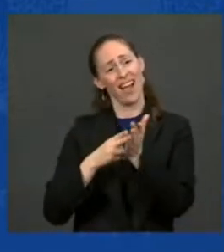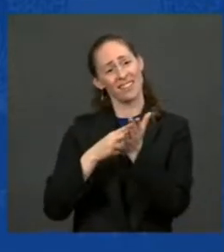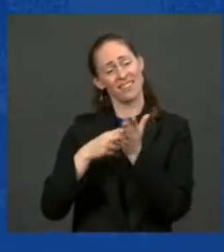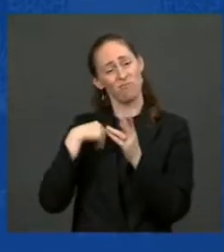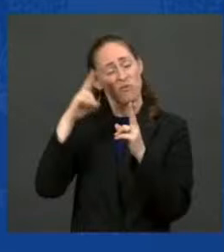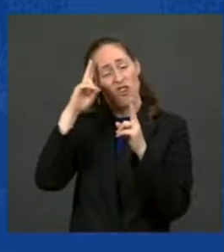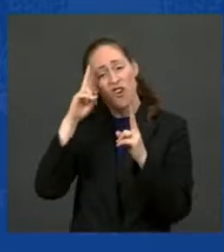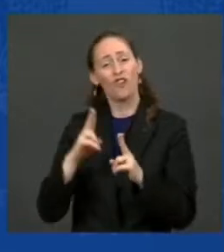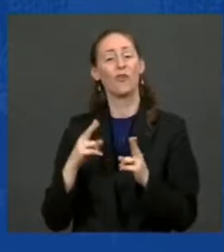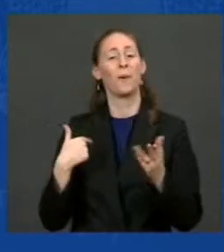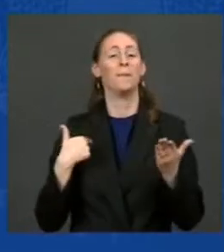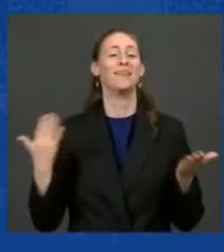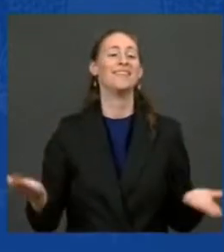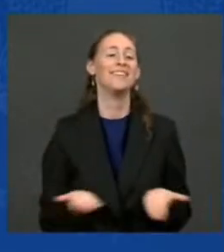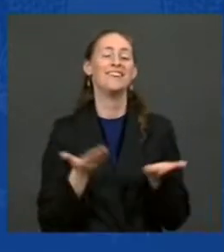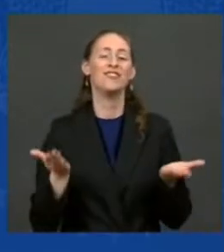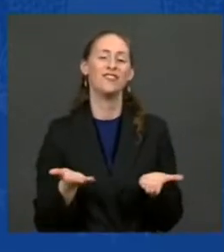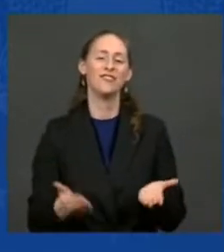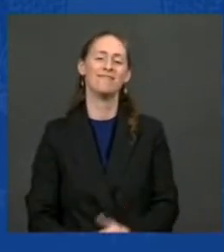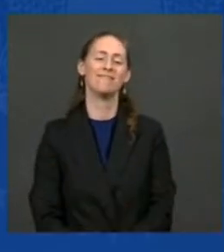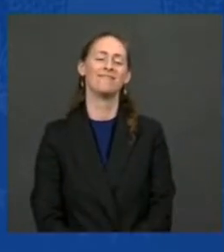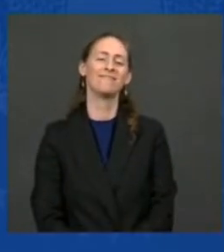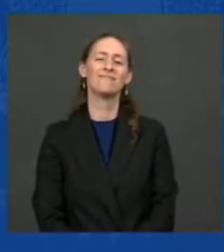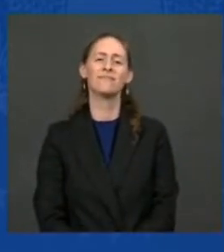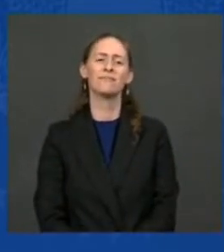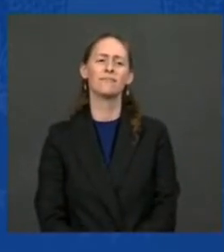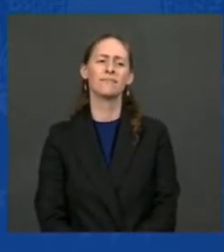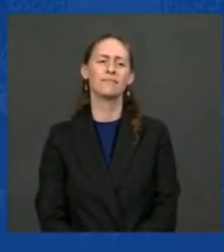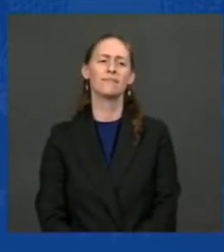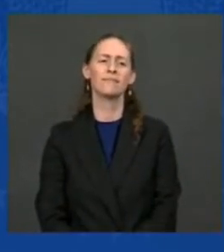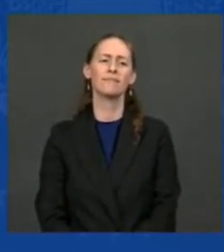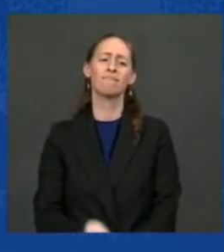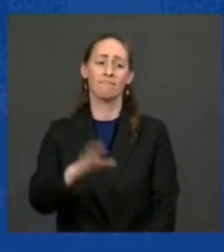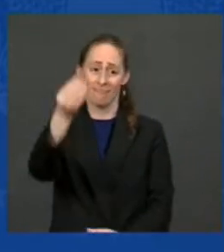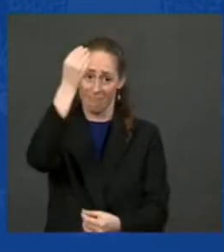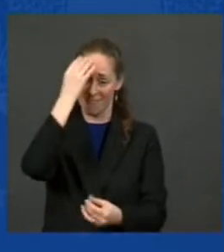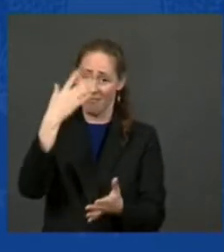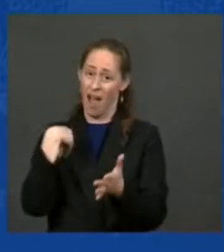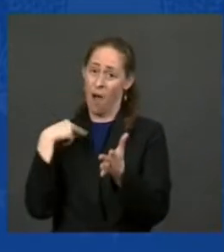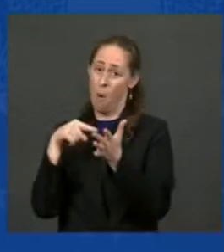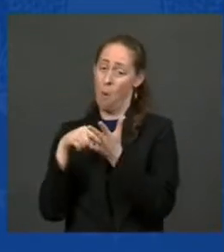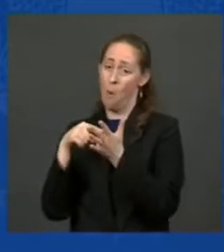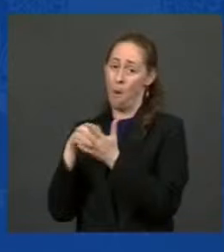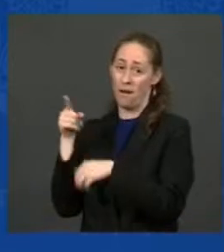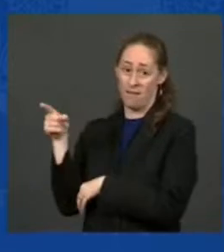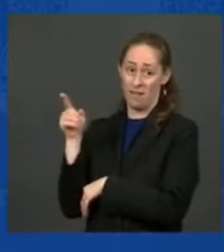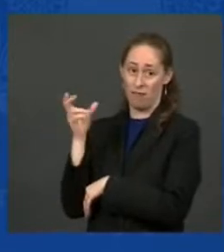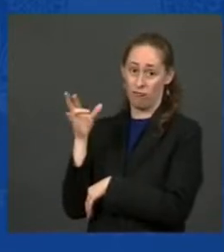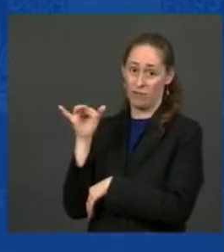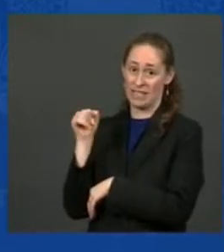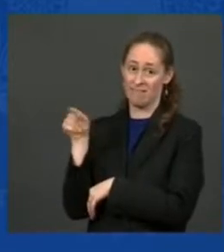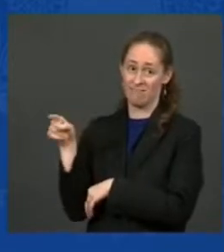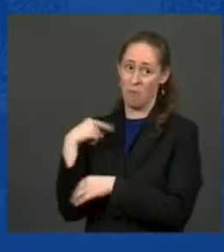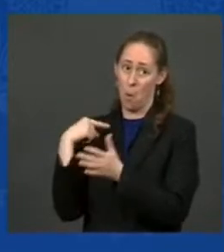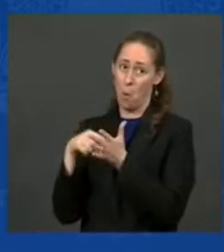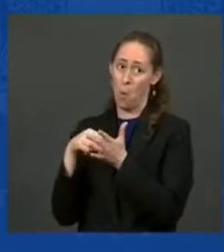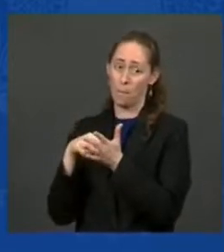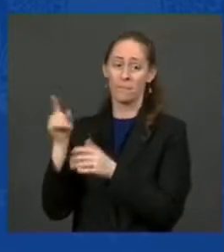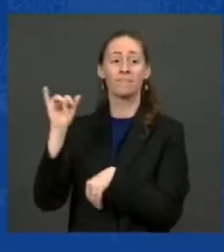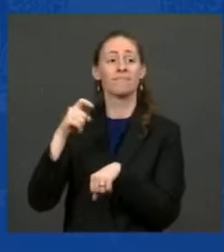here. Of course, I owe Chris. I remember when, as he pointed out, we were both running for president back